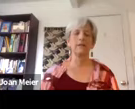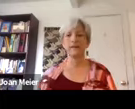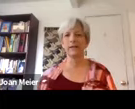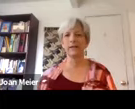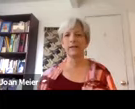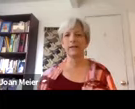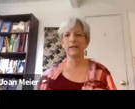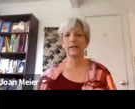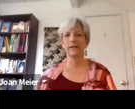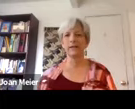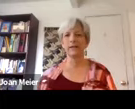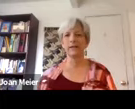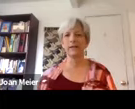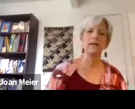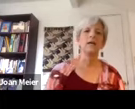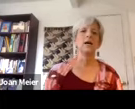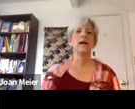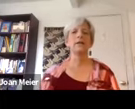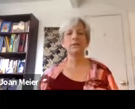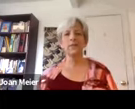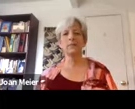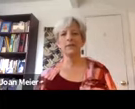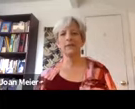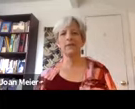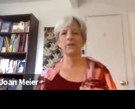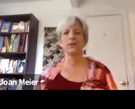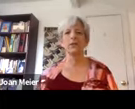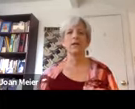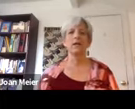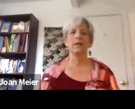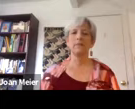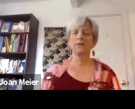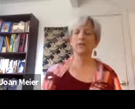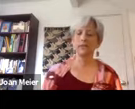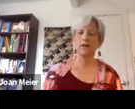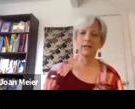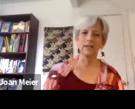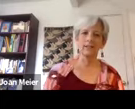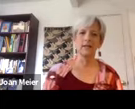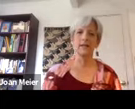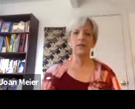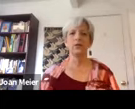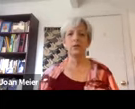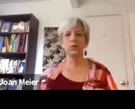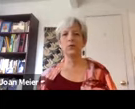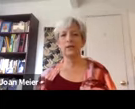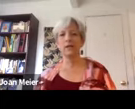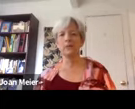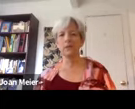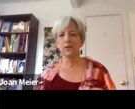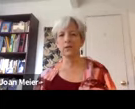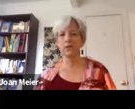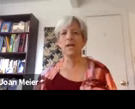abused, they're battering the abusing the child, and 13% of those, the mother still lost custody to